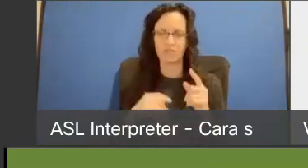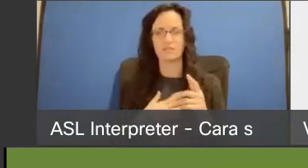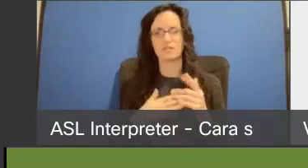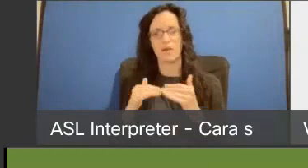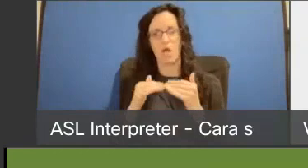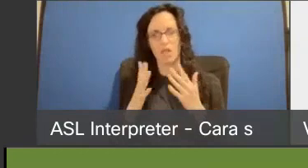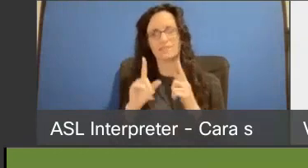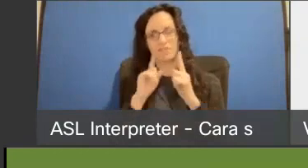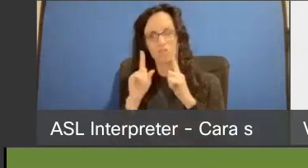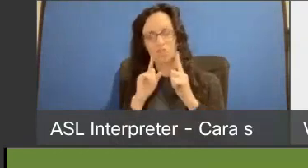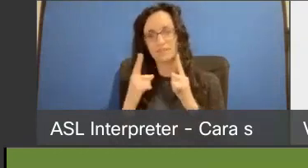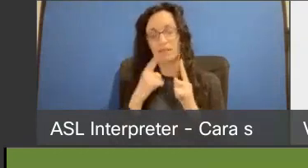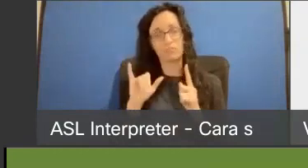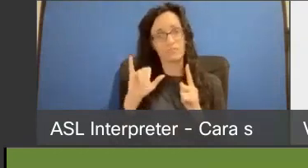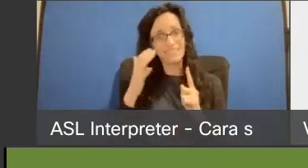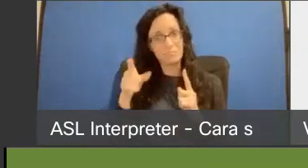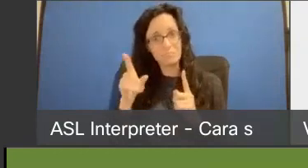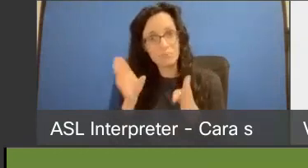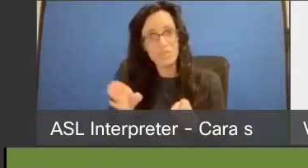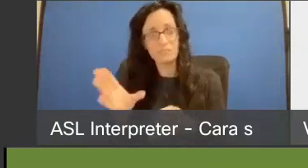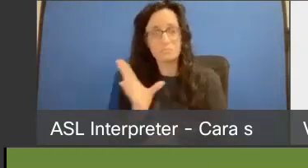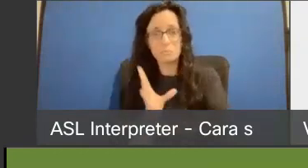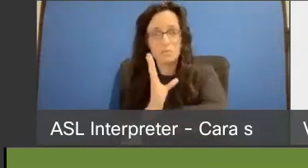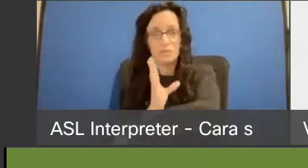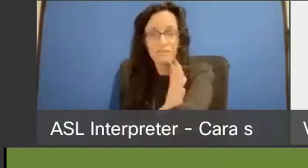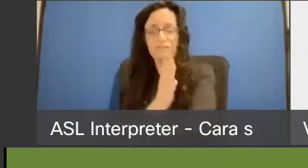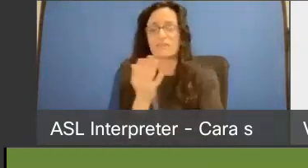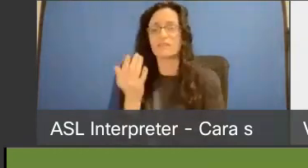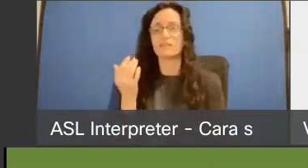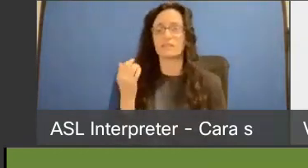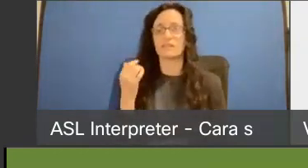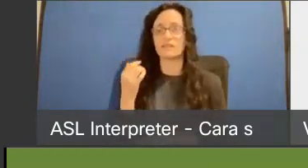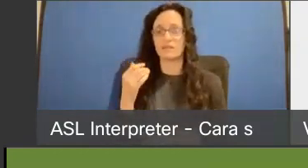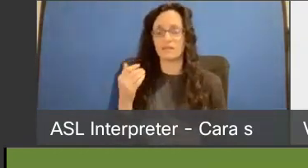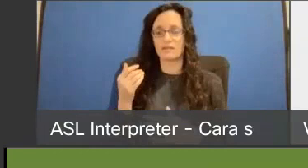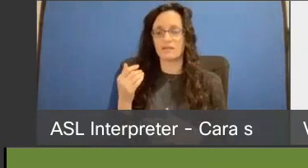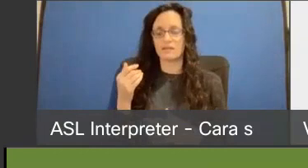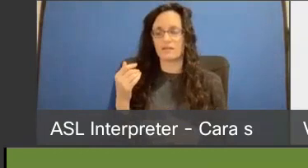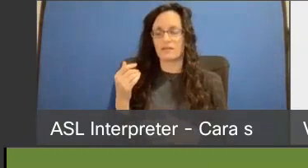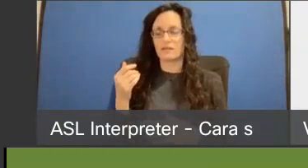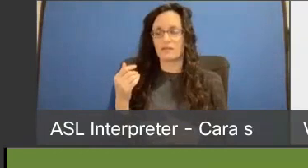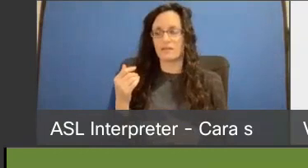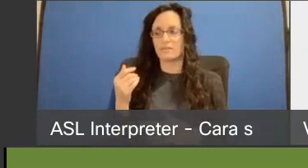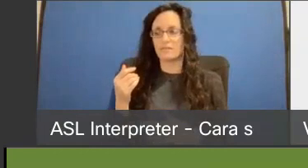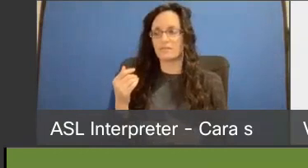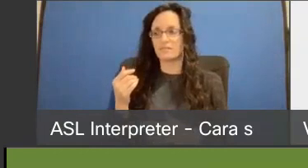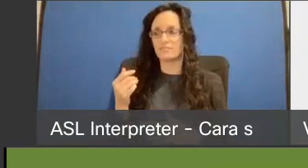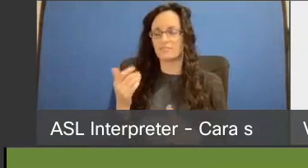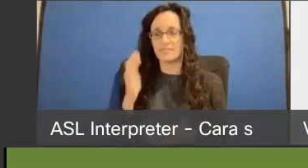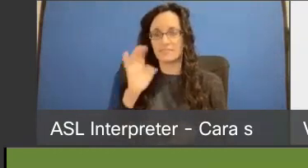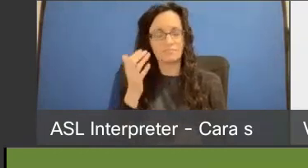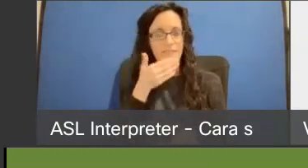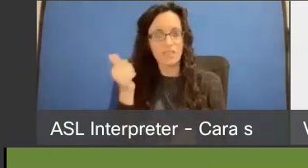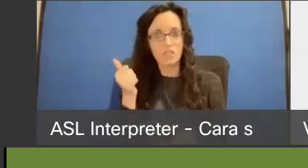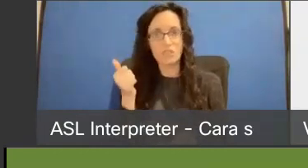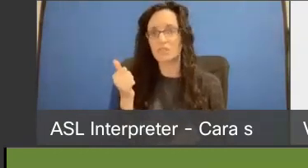someone seemed to be doing better. They see that someone who was really depressed or someone who had been suicidal seems to have been doing better for some period of